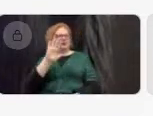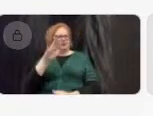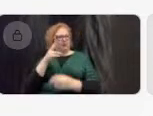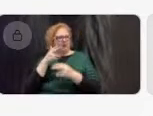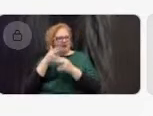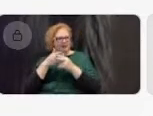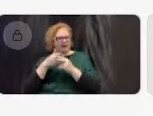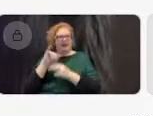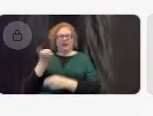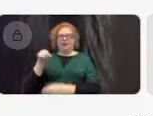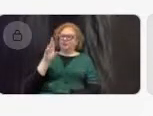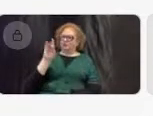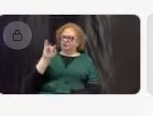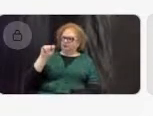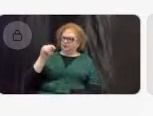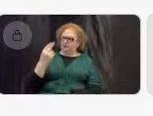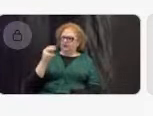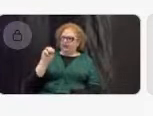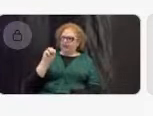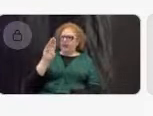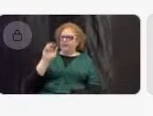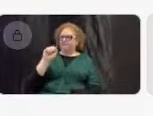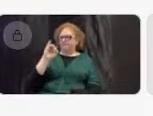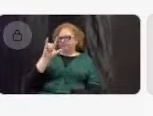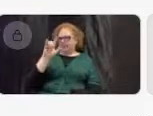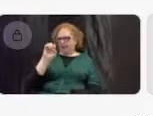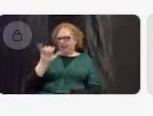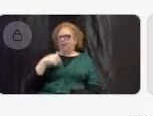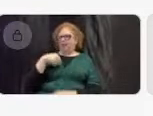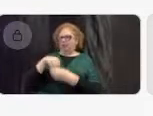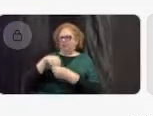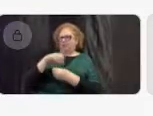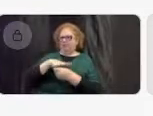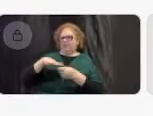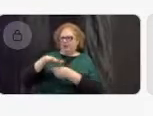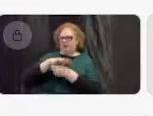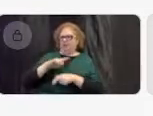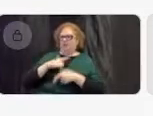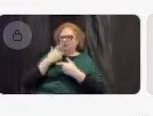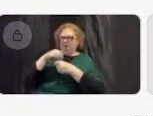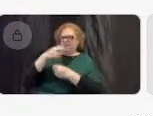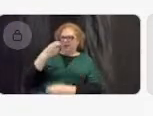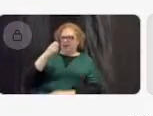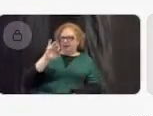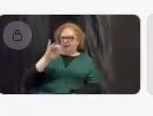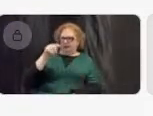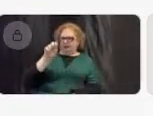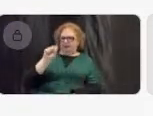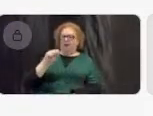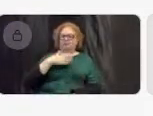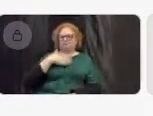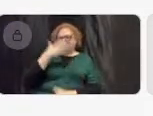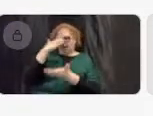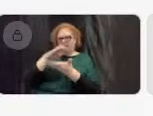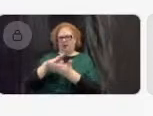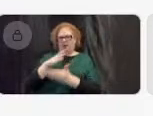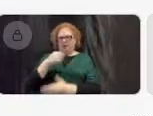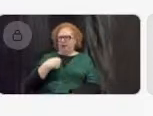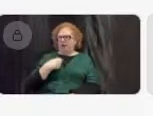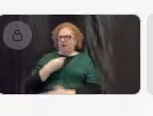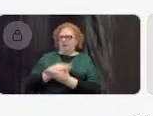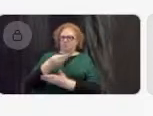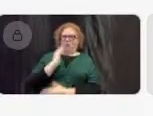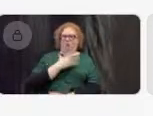now. I'm Judith M. Bailey. I'm in the neighborhood. I live in the Heights. My husband and I purchased our home